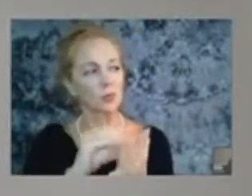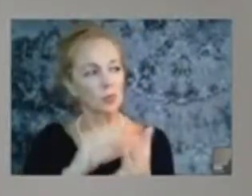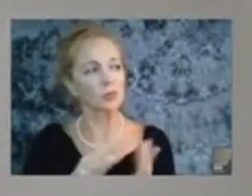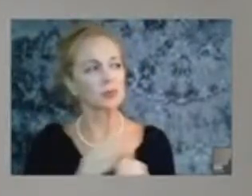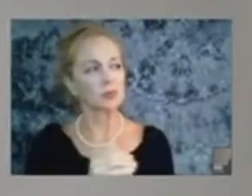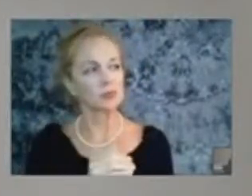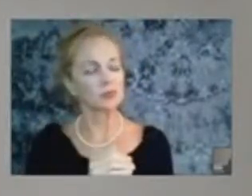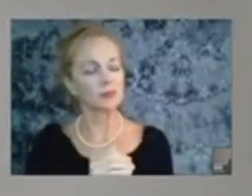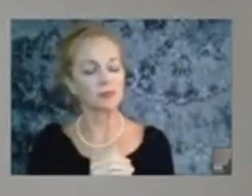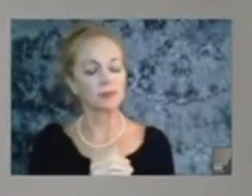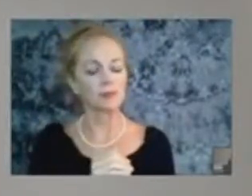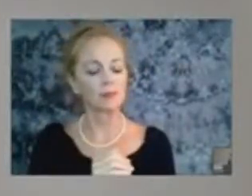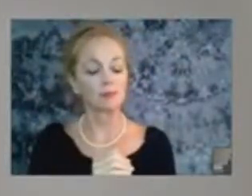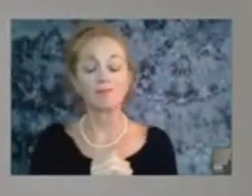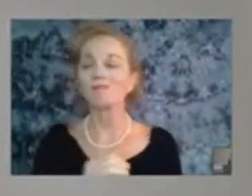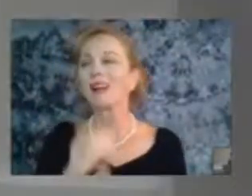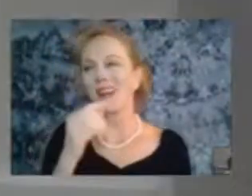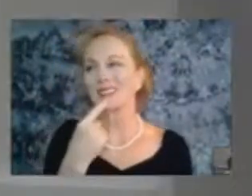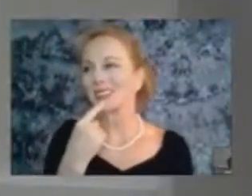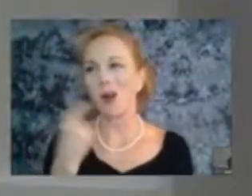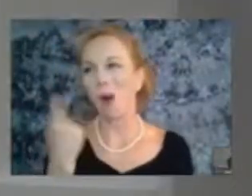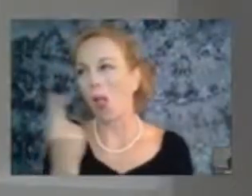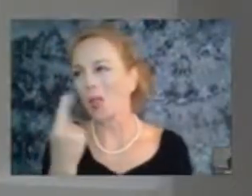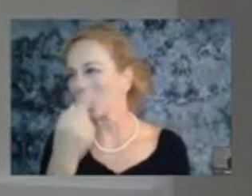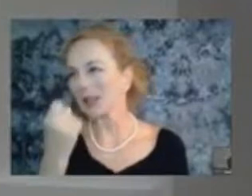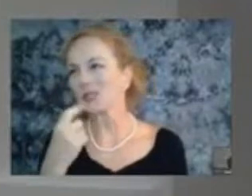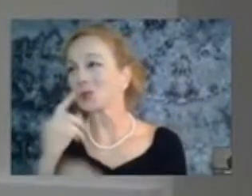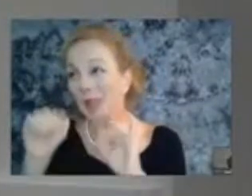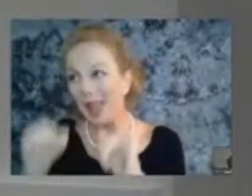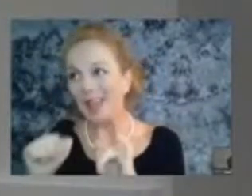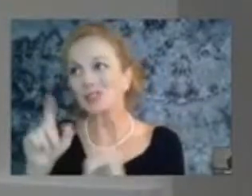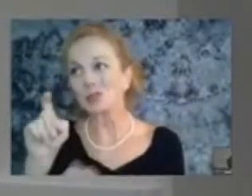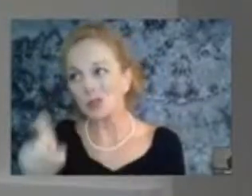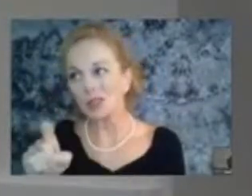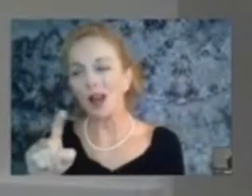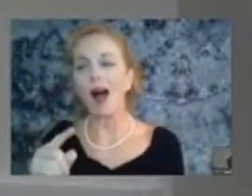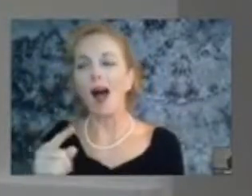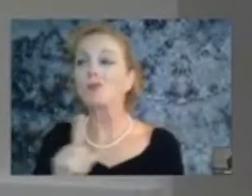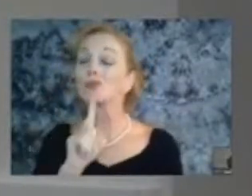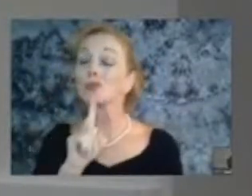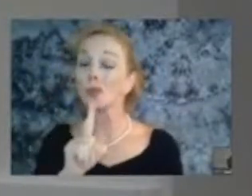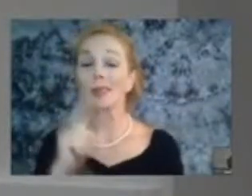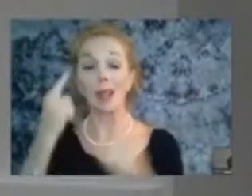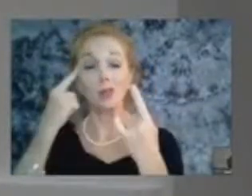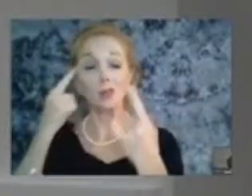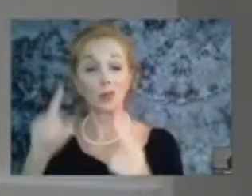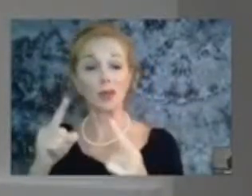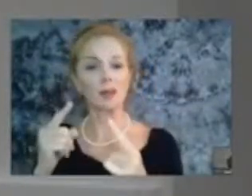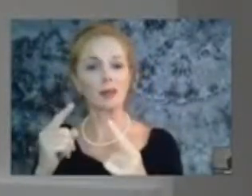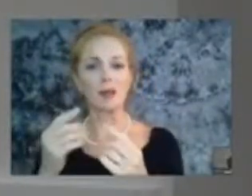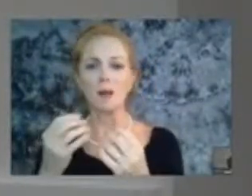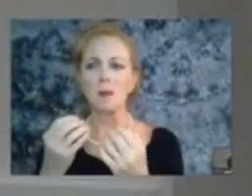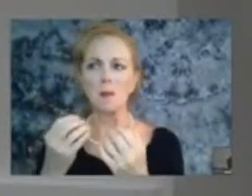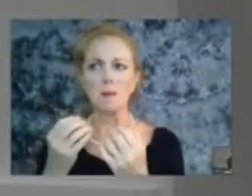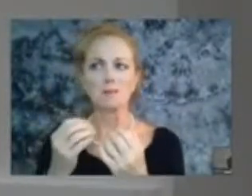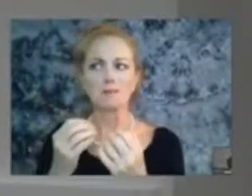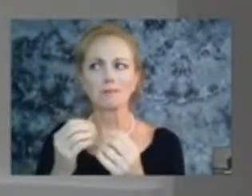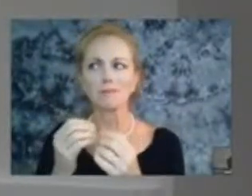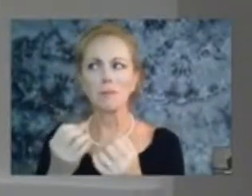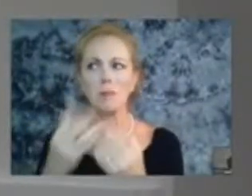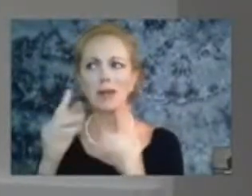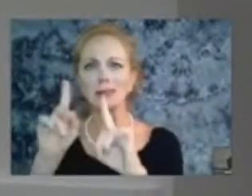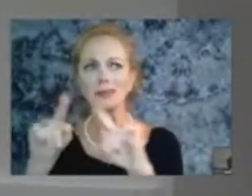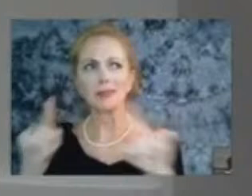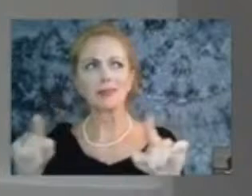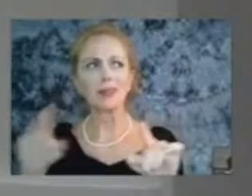you can, you should in all circumstances, I certainly agree here. There are a number of companies that are working through